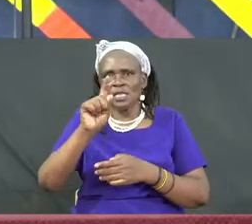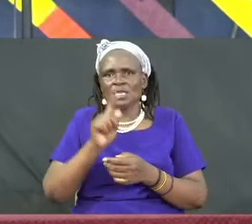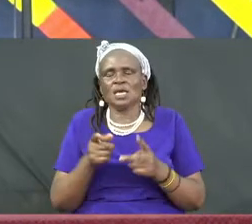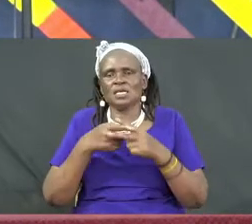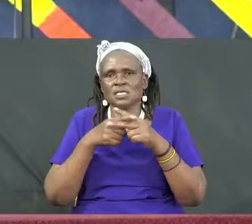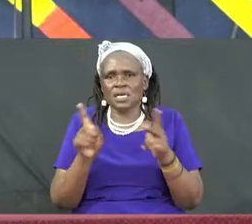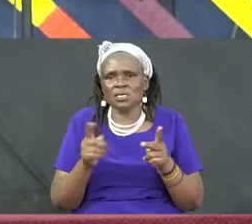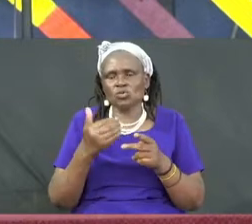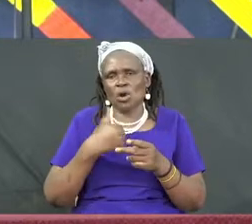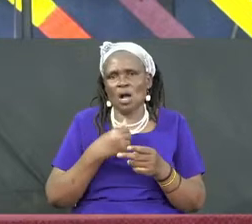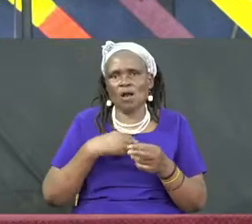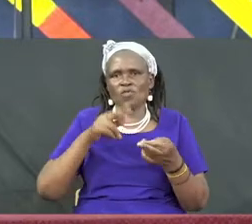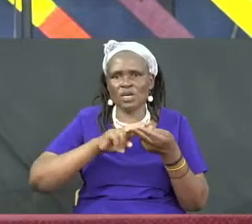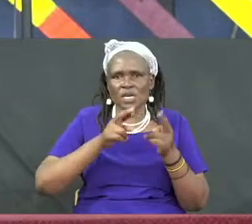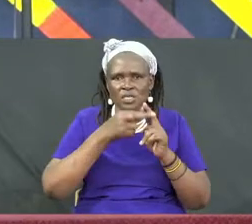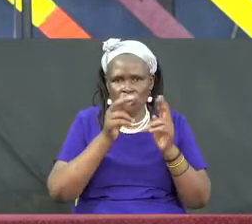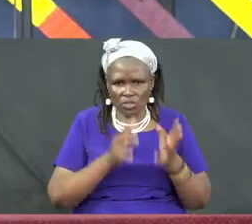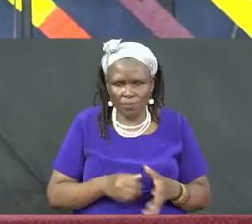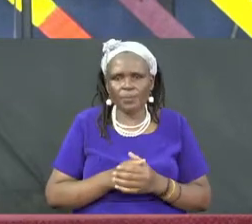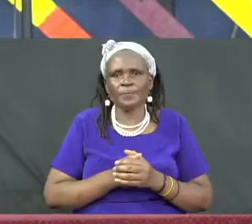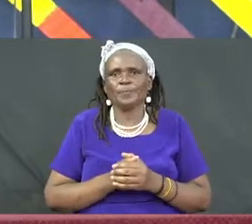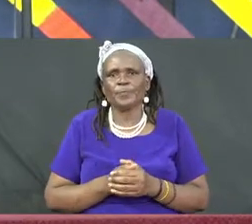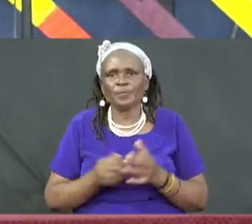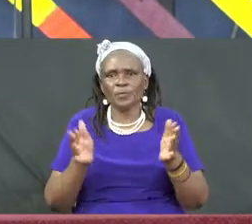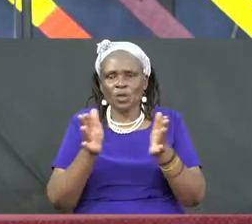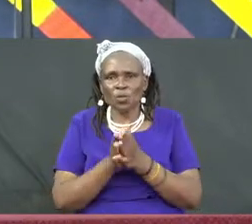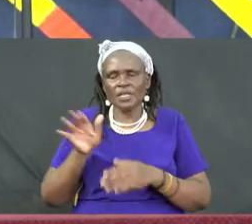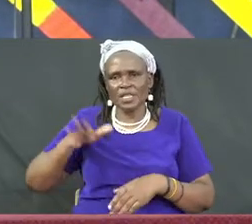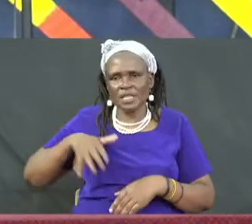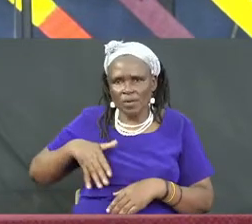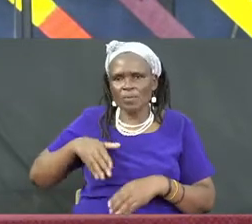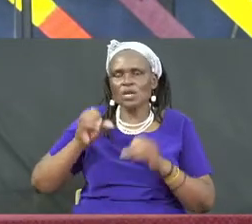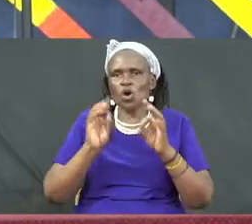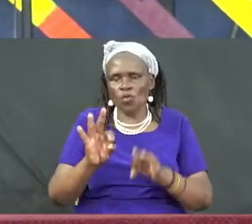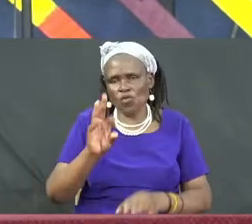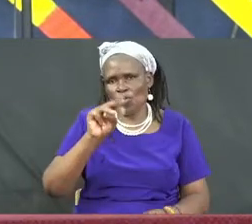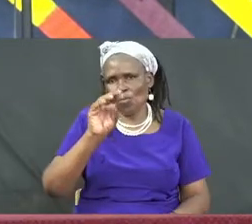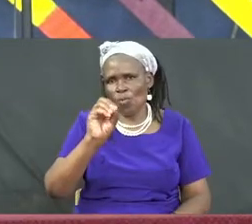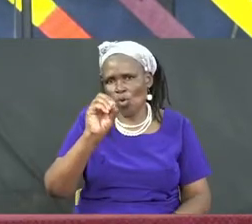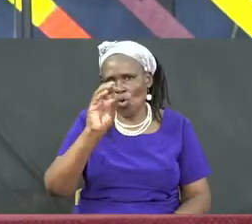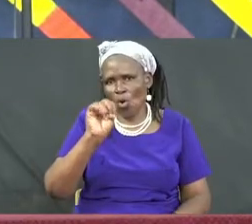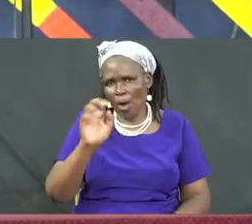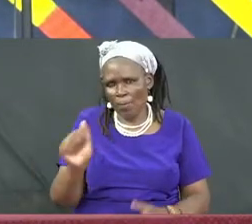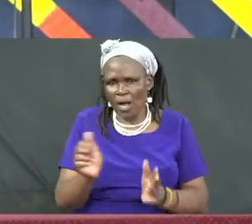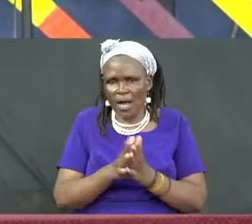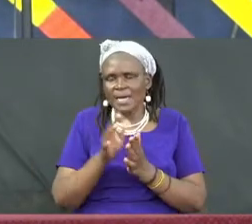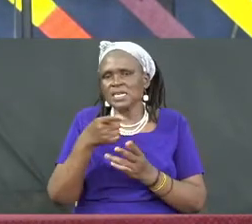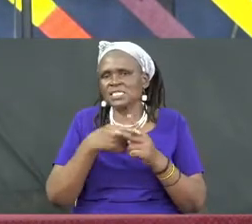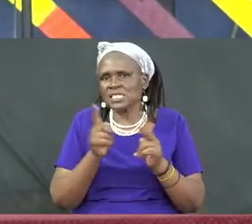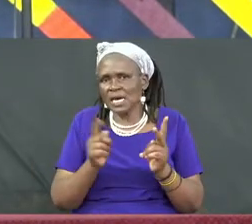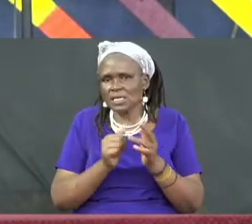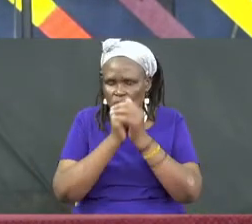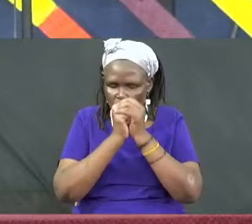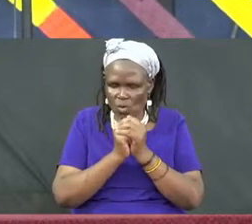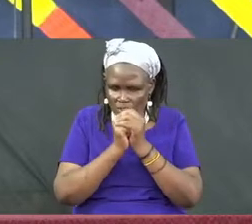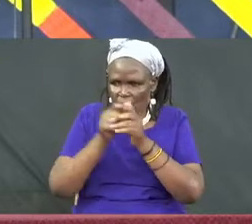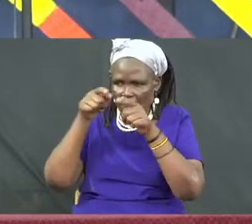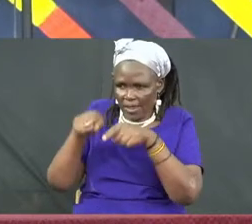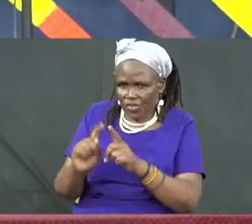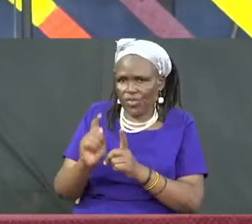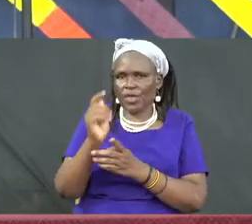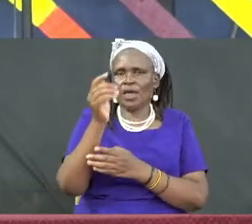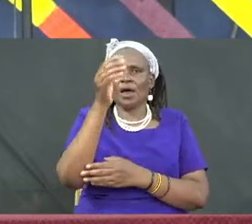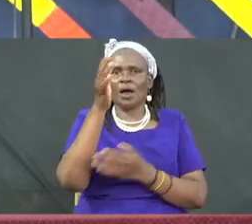have relationships, there it comes again, with the women of Moab, and then began to worship their gods. And as a